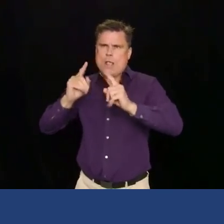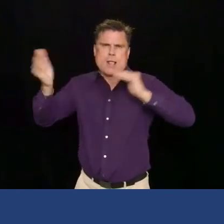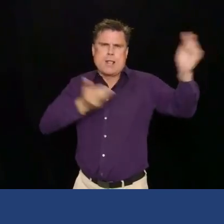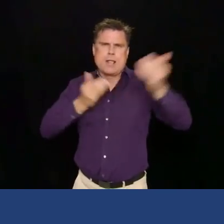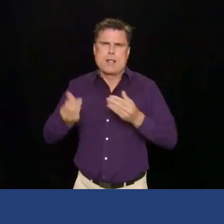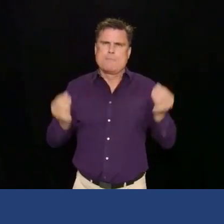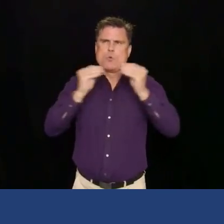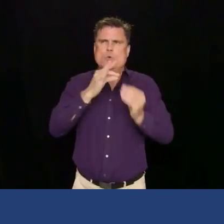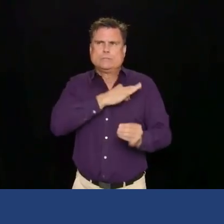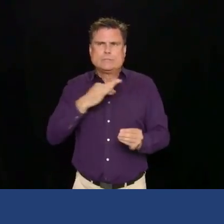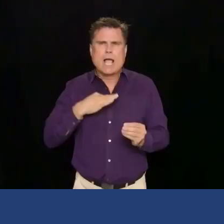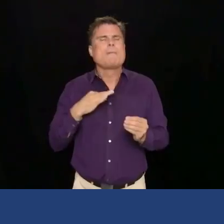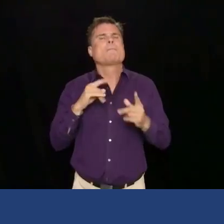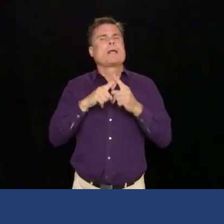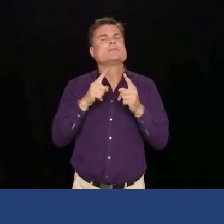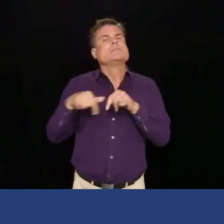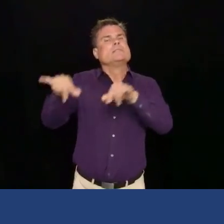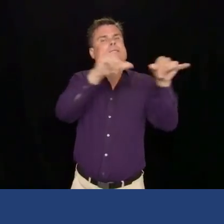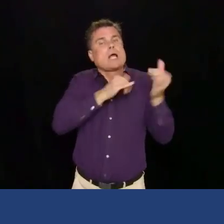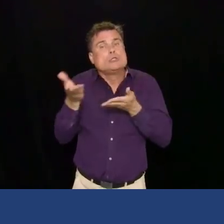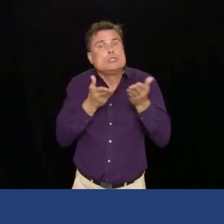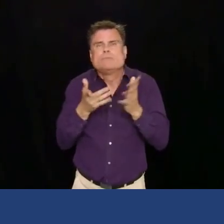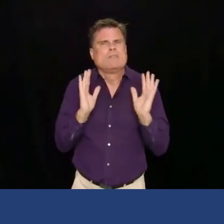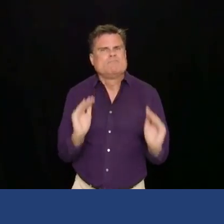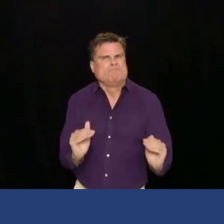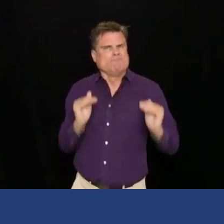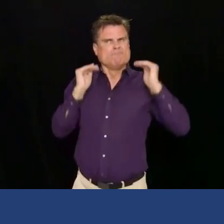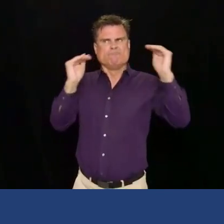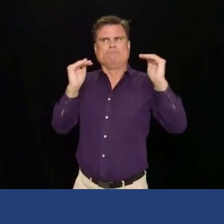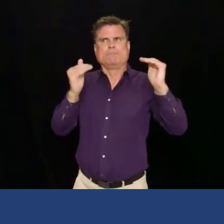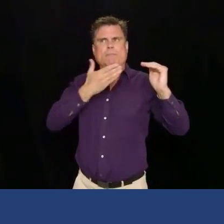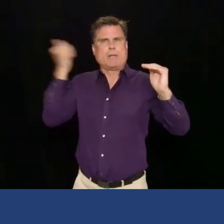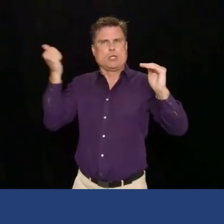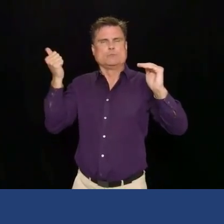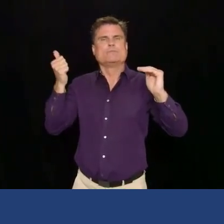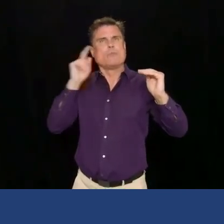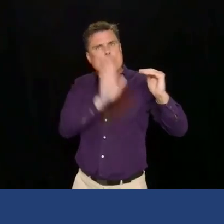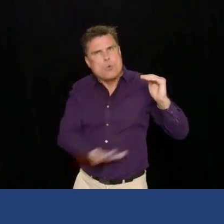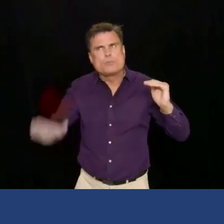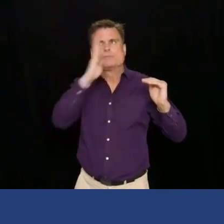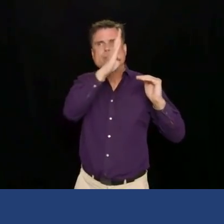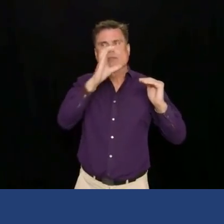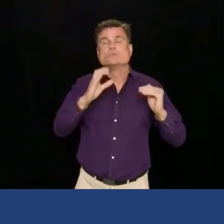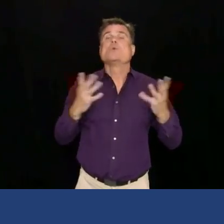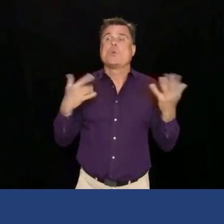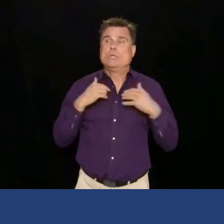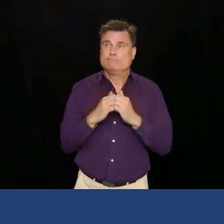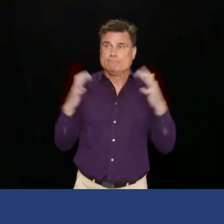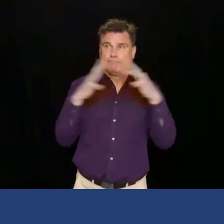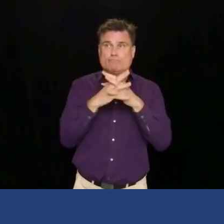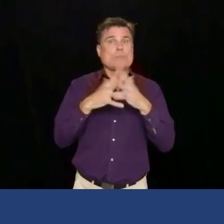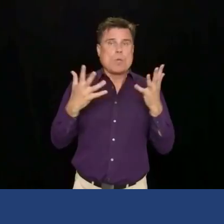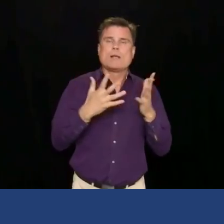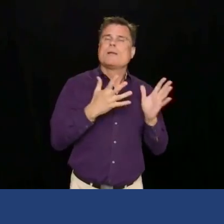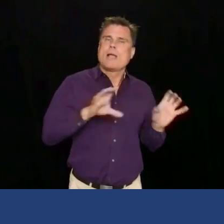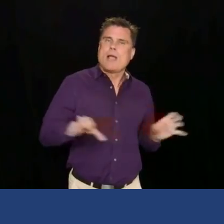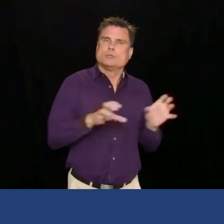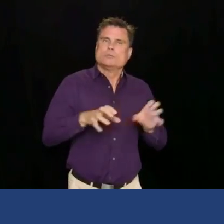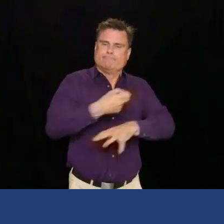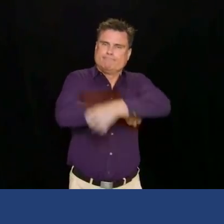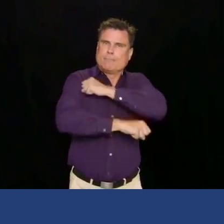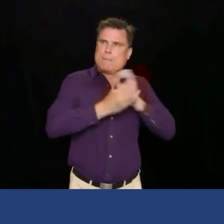and raise the standard of care for seniors and residents across the province. We put in place an action plan to meet that